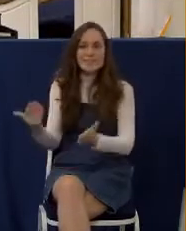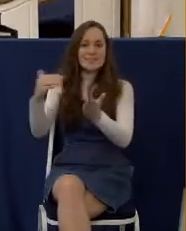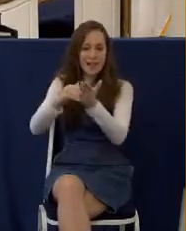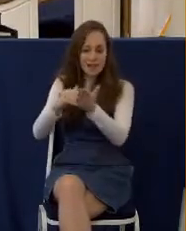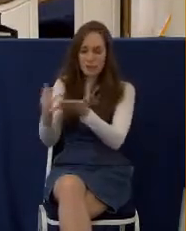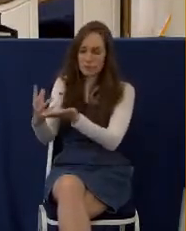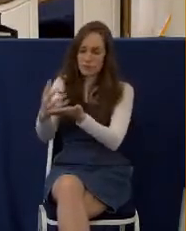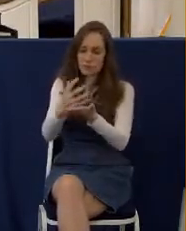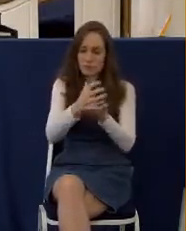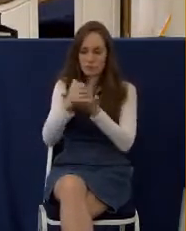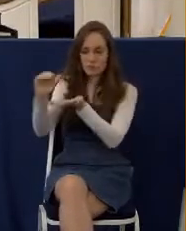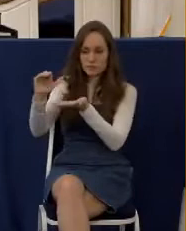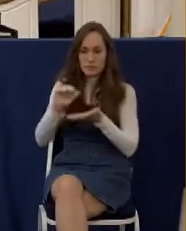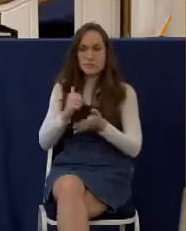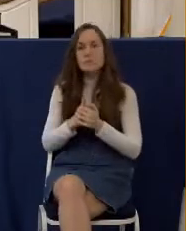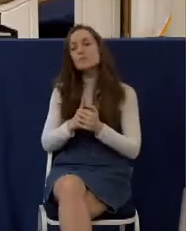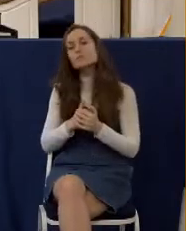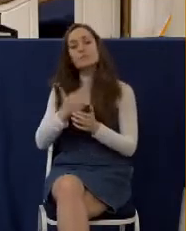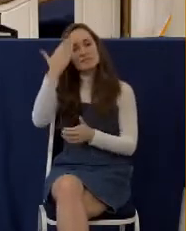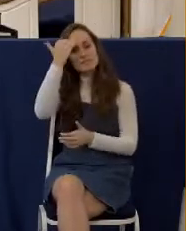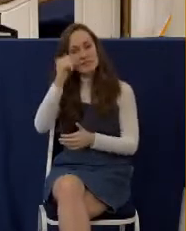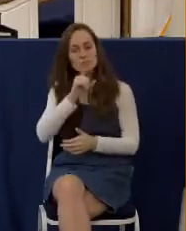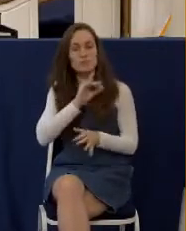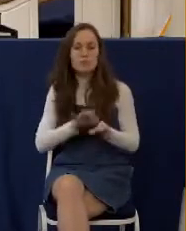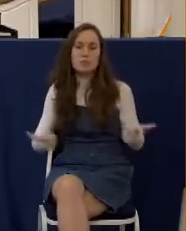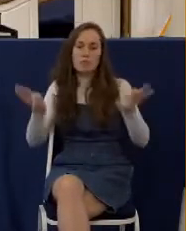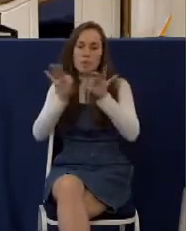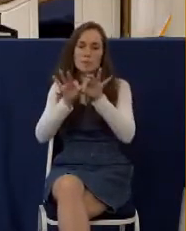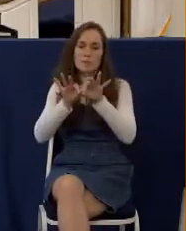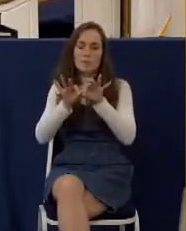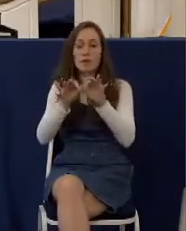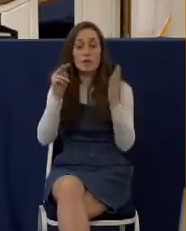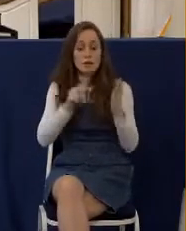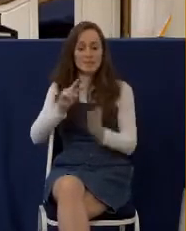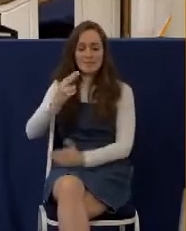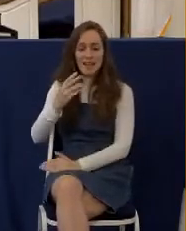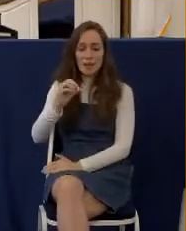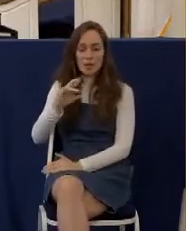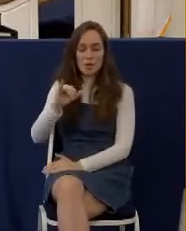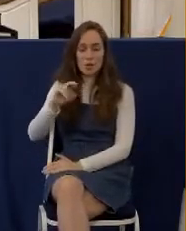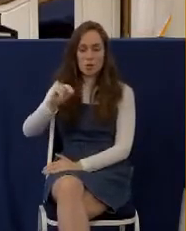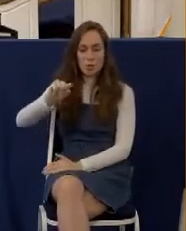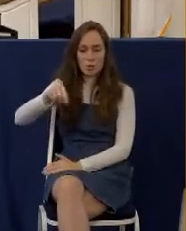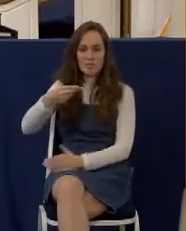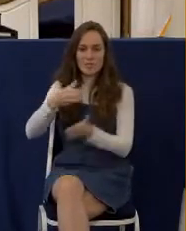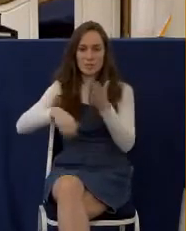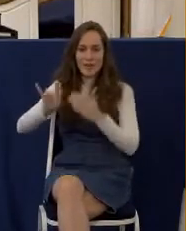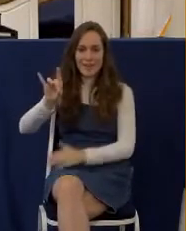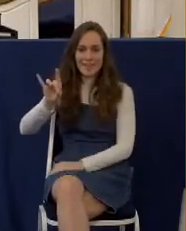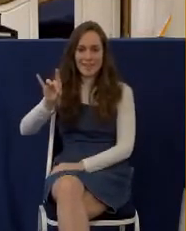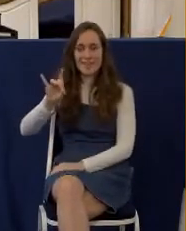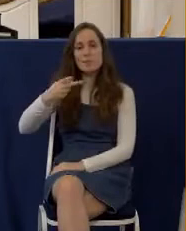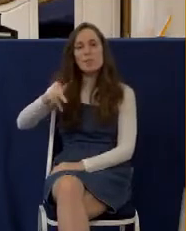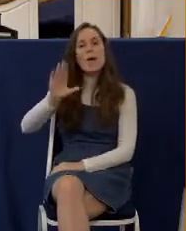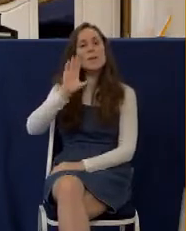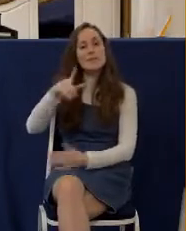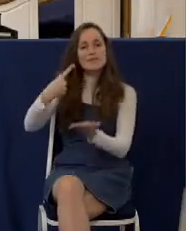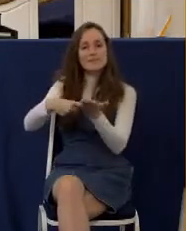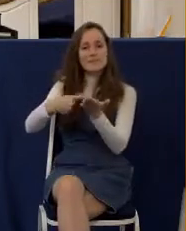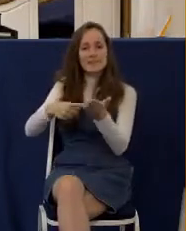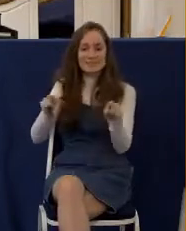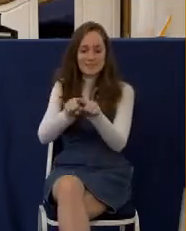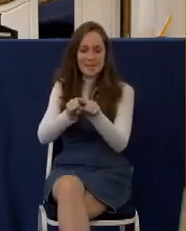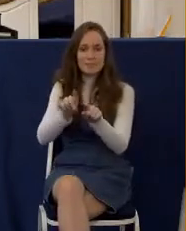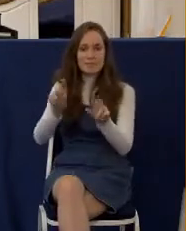this collection, because again, it was so important. Go to 2 Corinthians chapter 8. Paul now will bring up the subject again here in 2